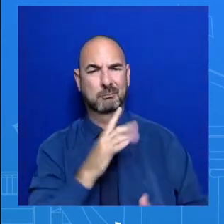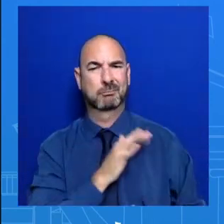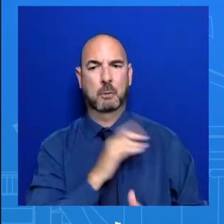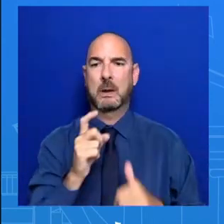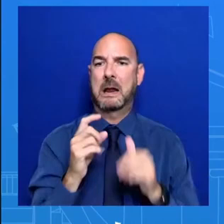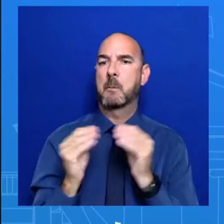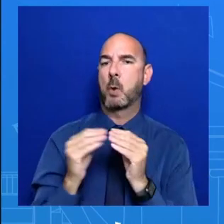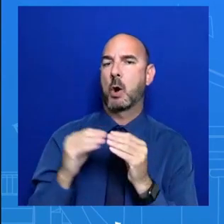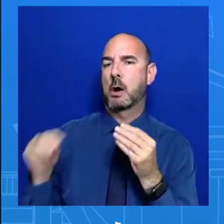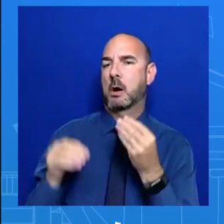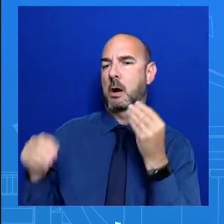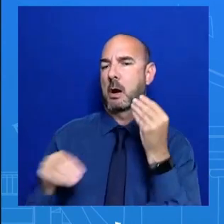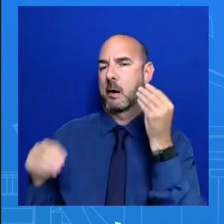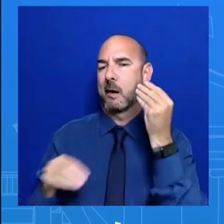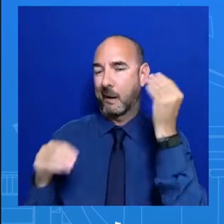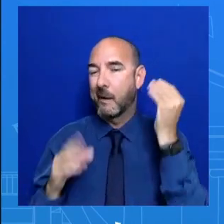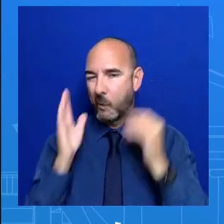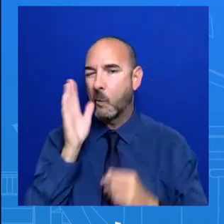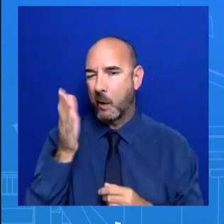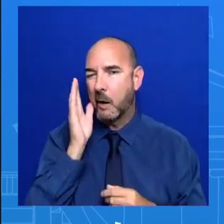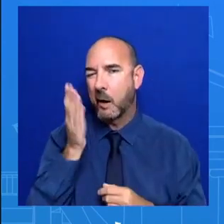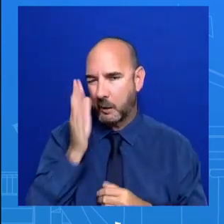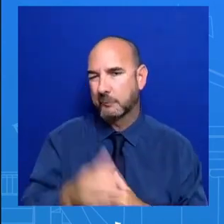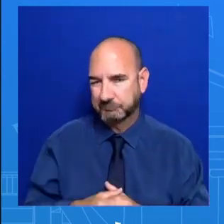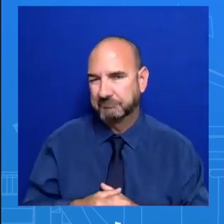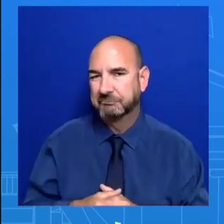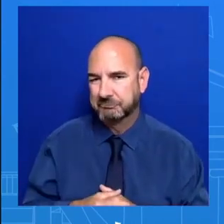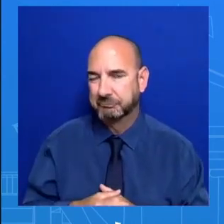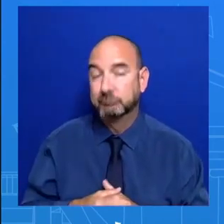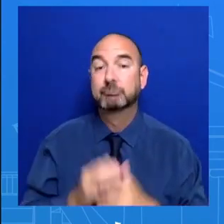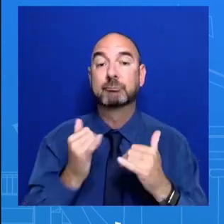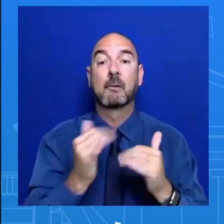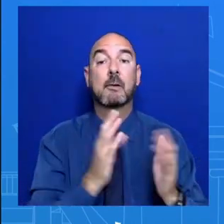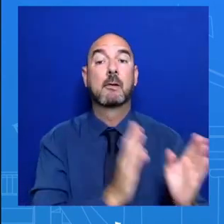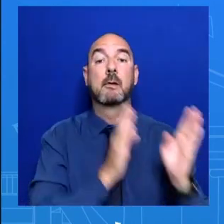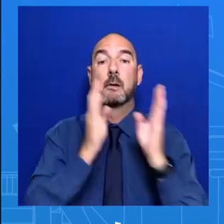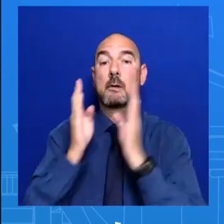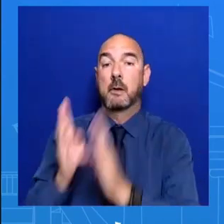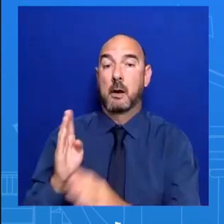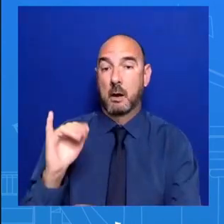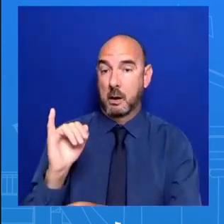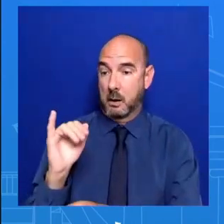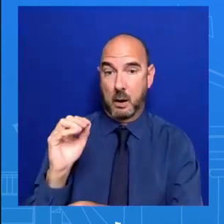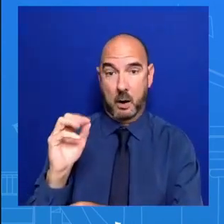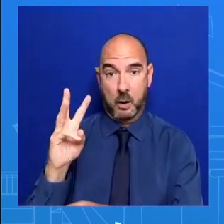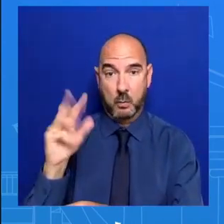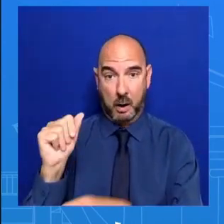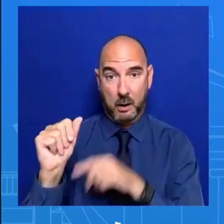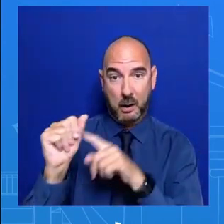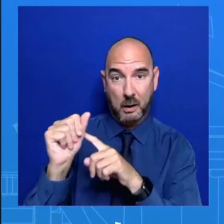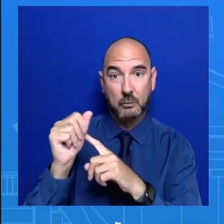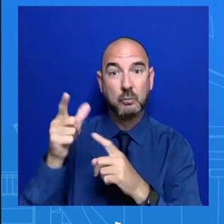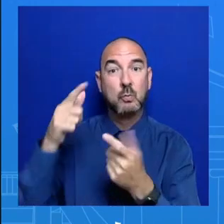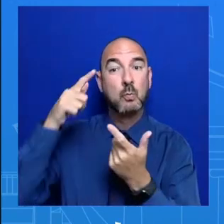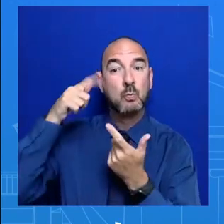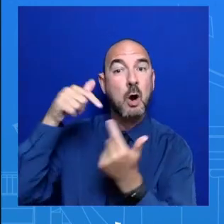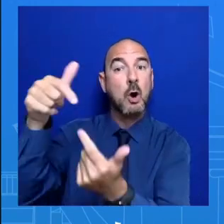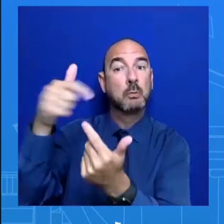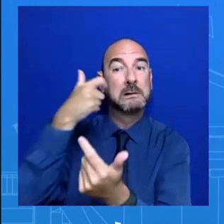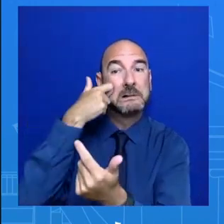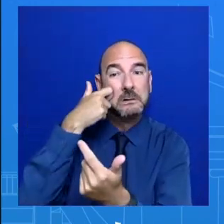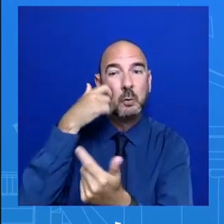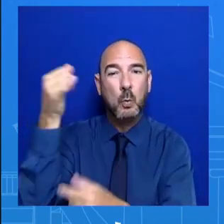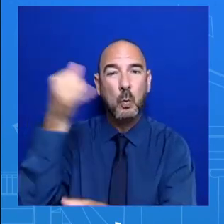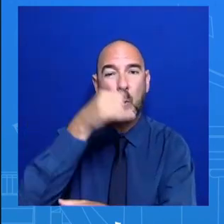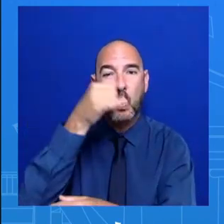are praying for those who tragically lost their lives as deadly tornadoes that ripped through Iowa. We are also wishing